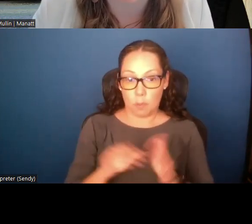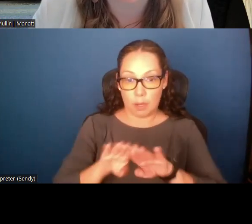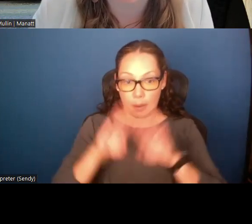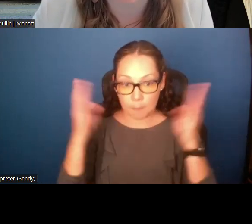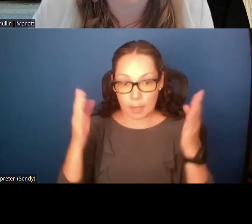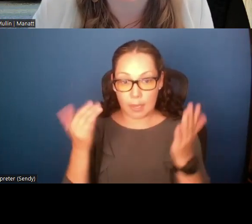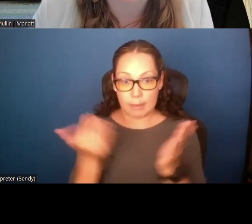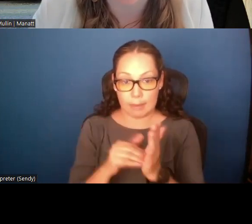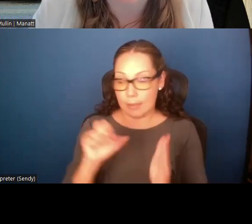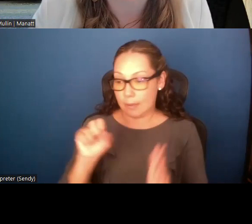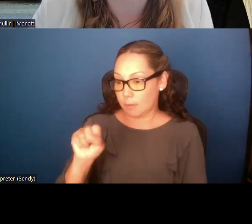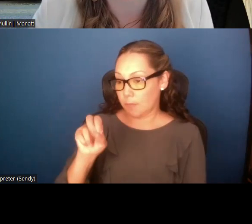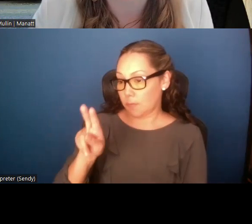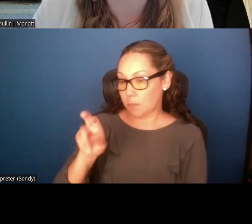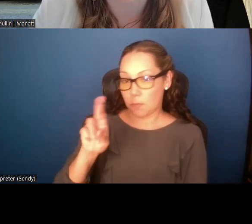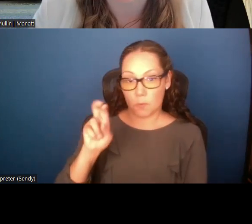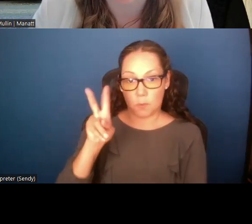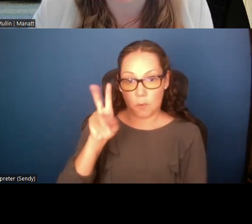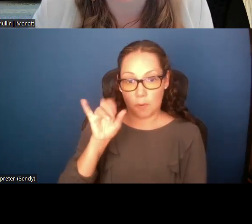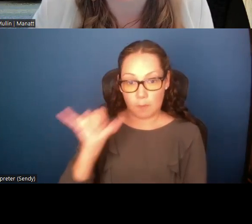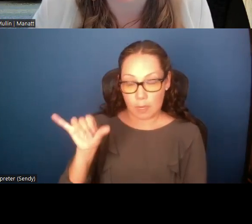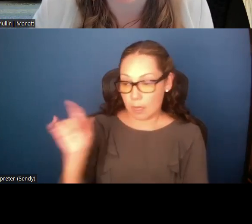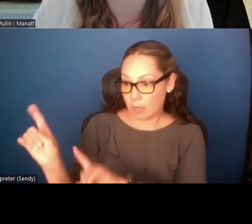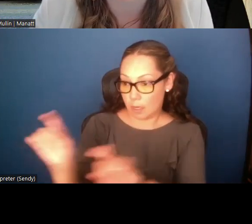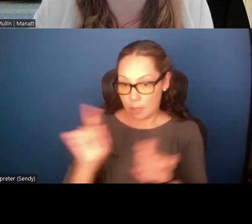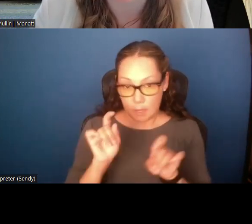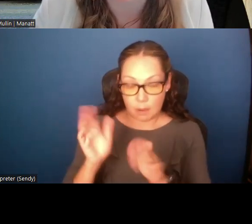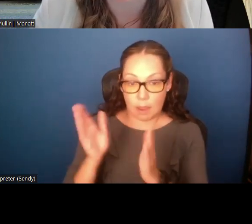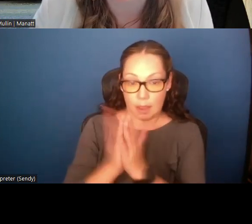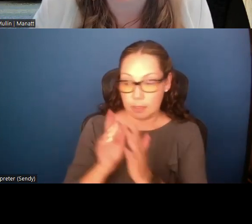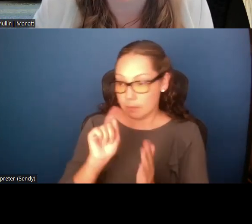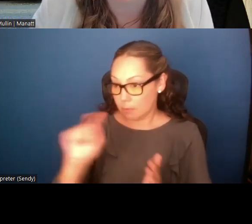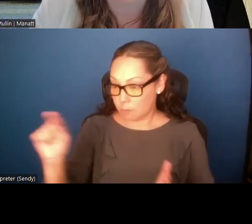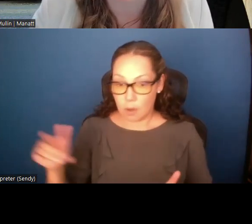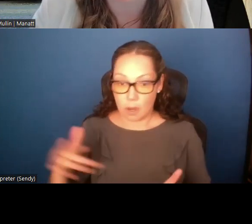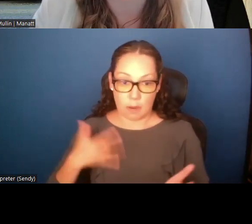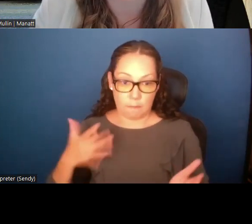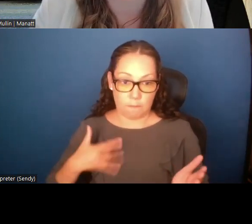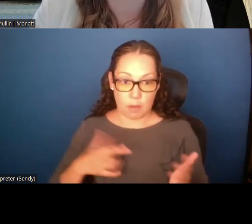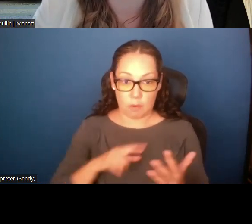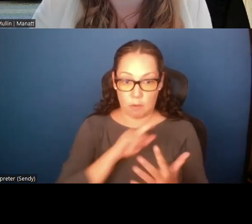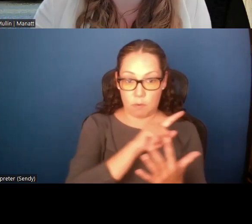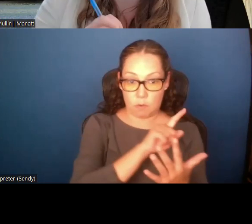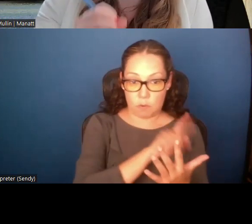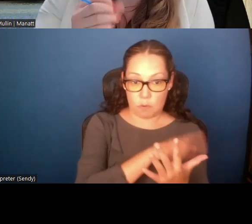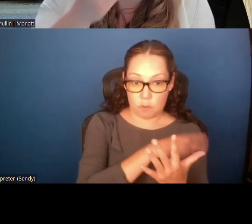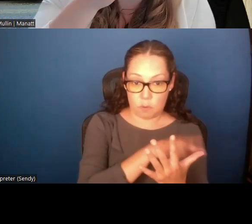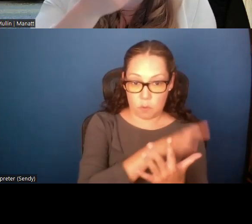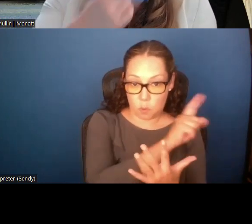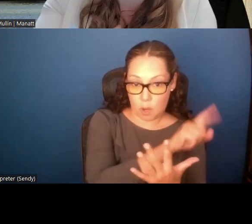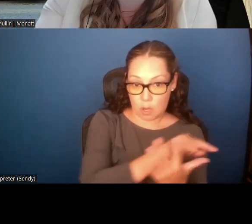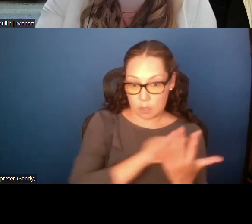and ask folks to weigh in on how they feel about this particular